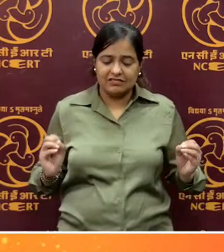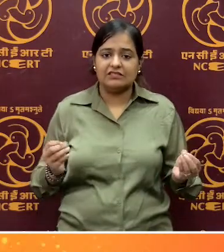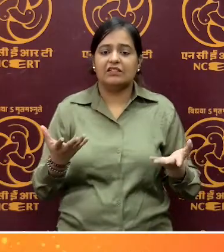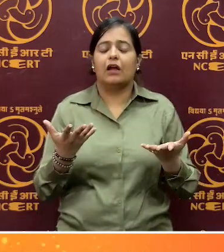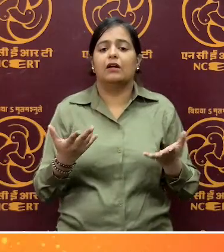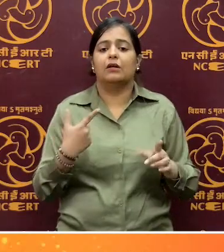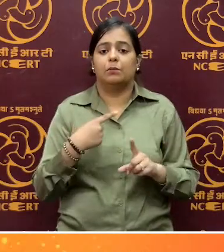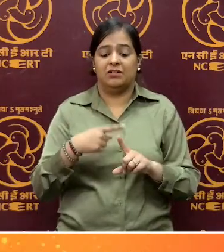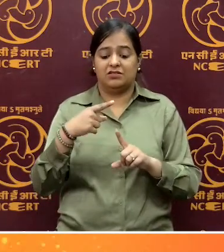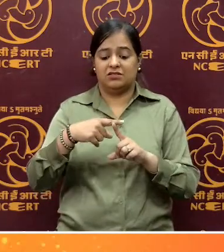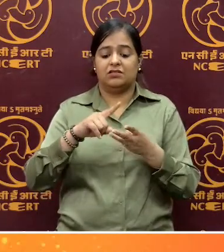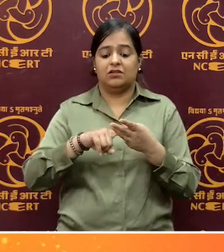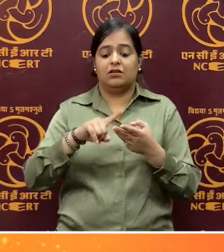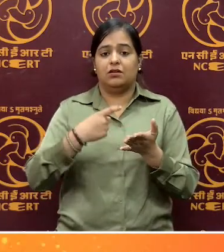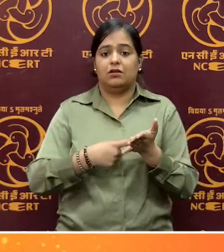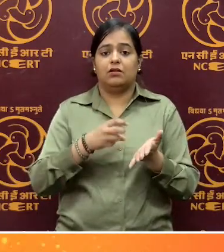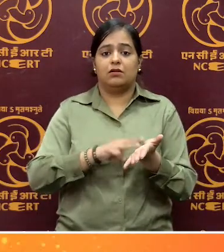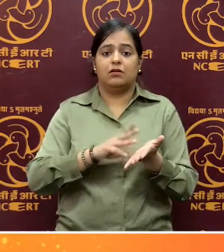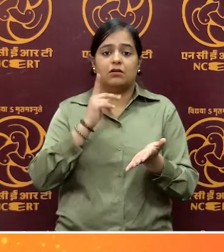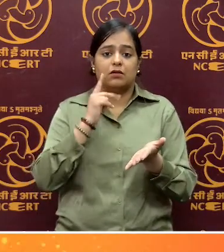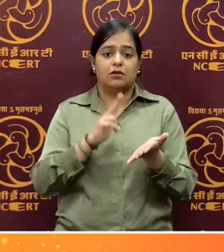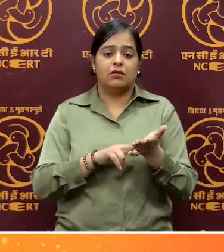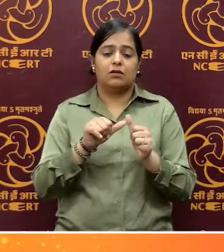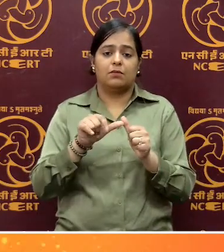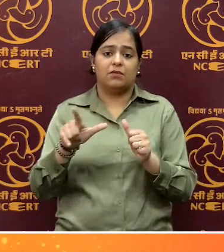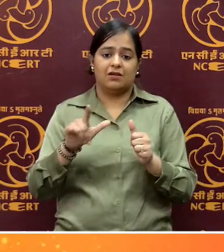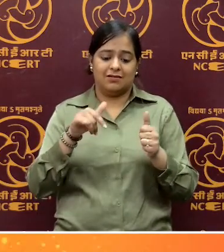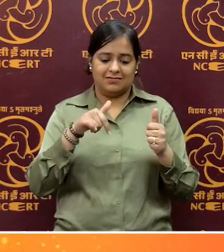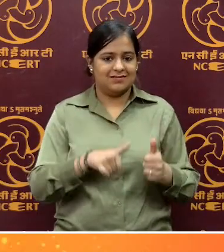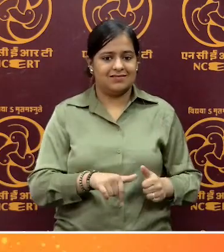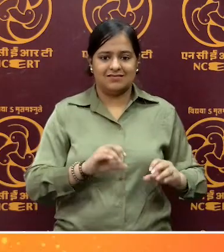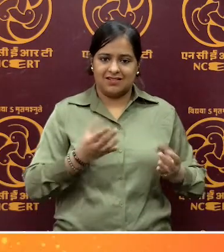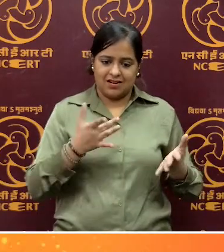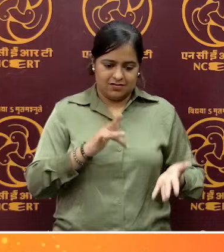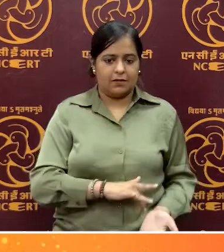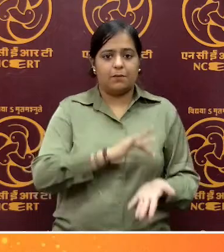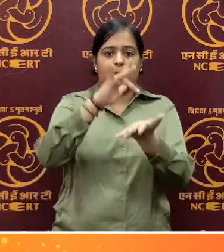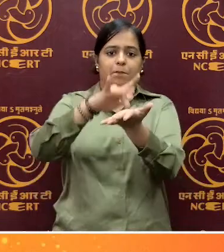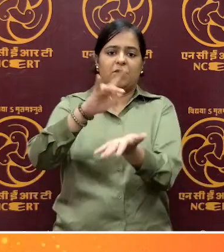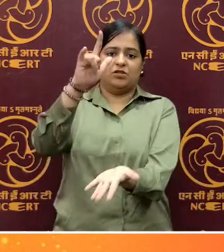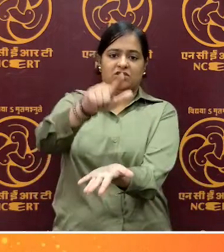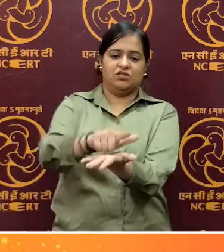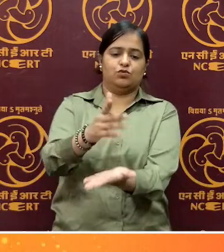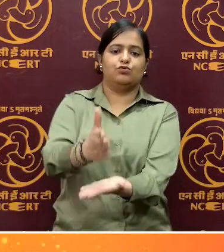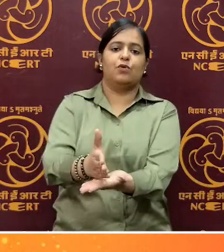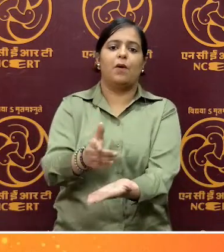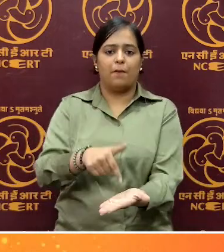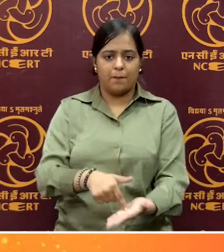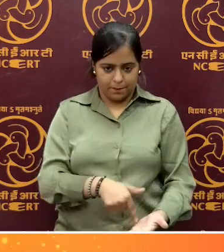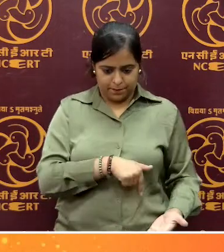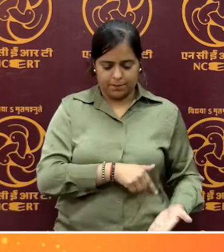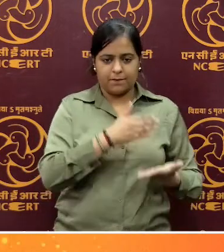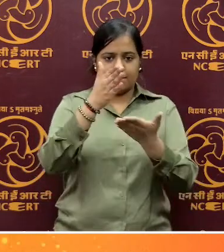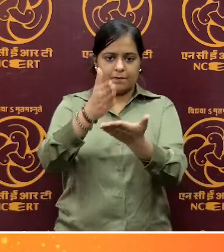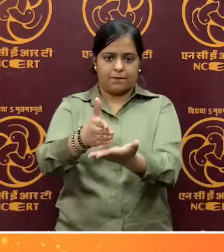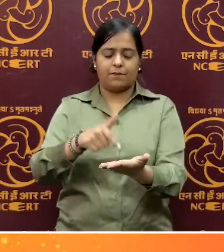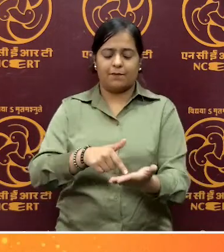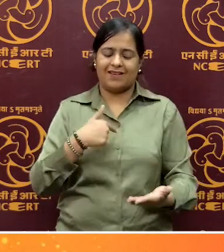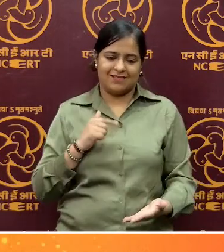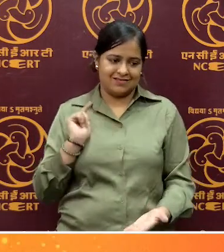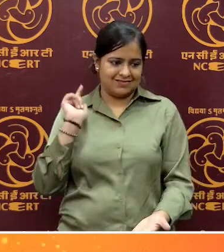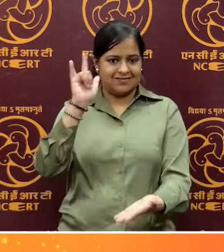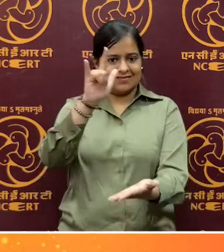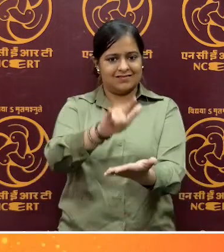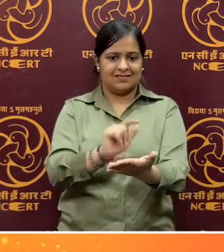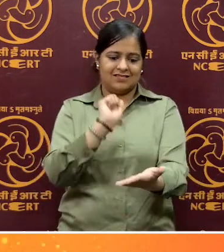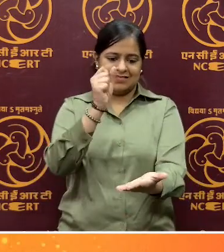and the terminal point, they coincide. See, I move in this direction, I reach this point. So this is